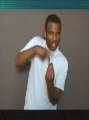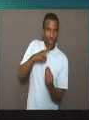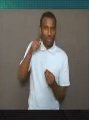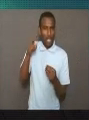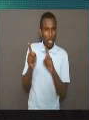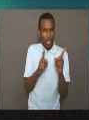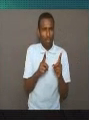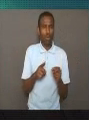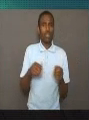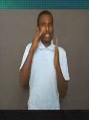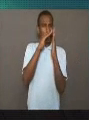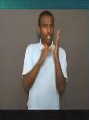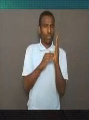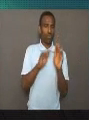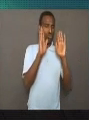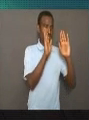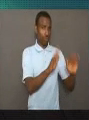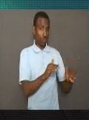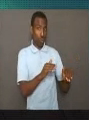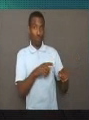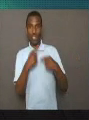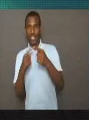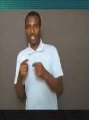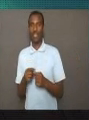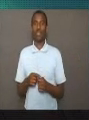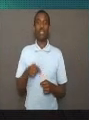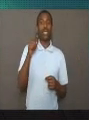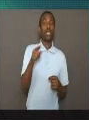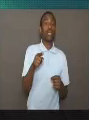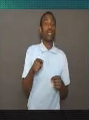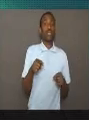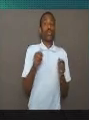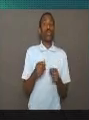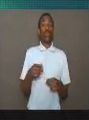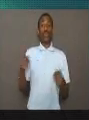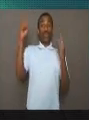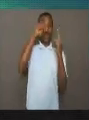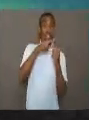Leaving the system is the energy transferred to the hotter region.